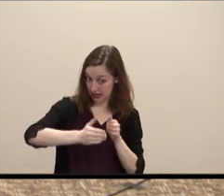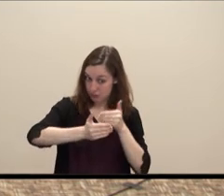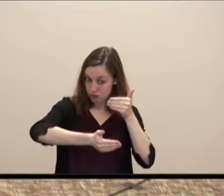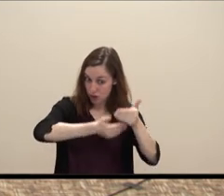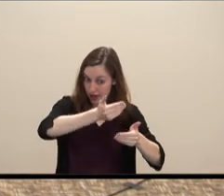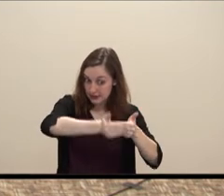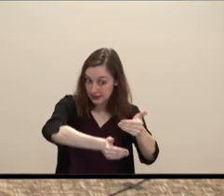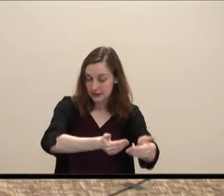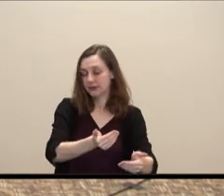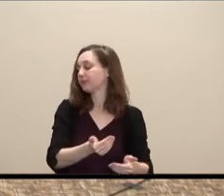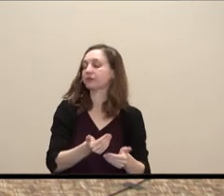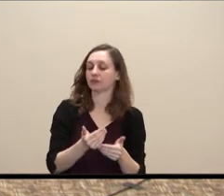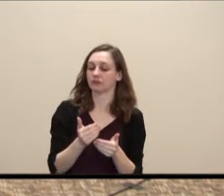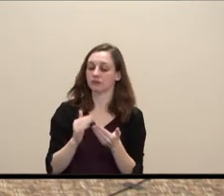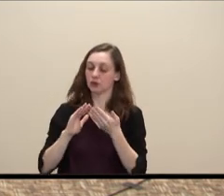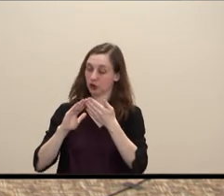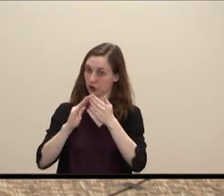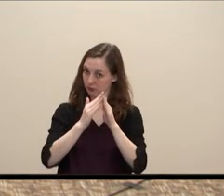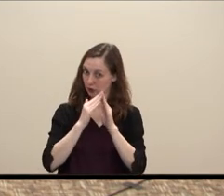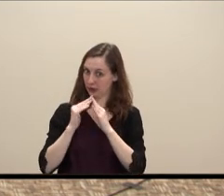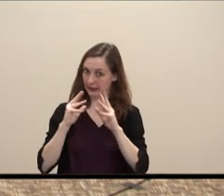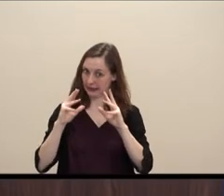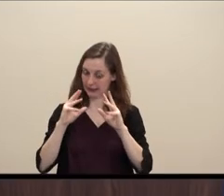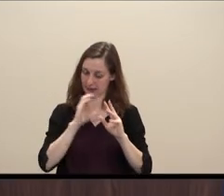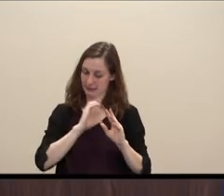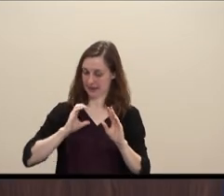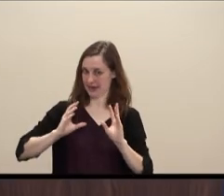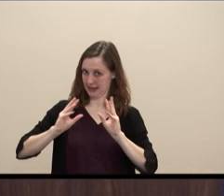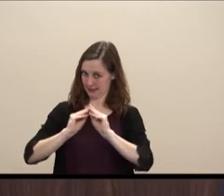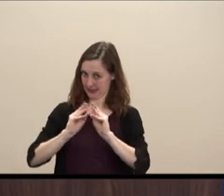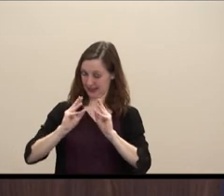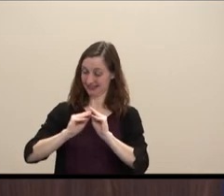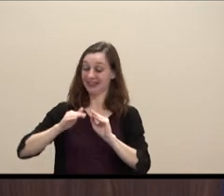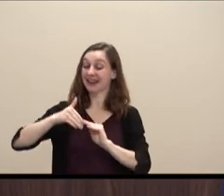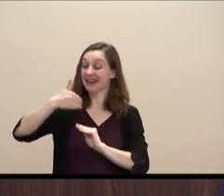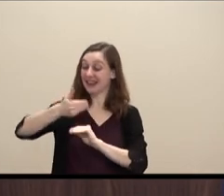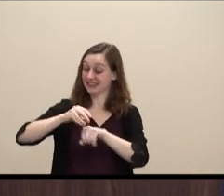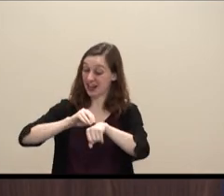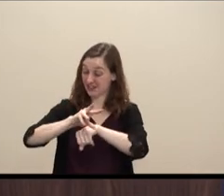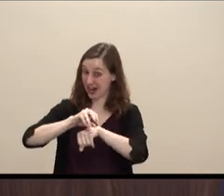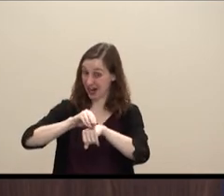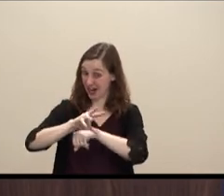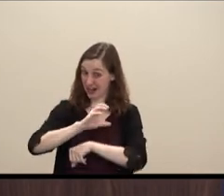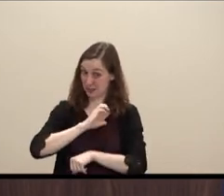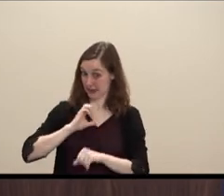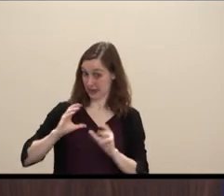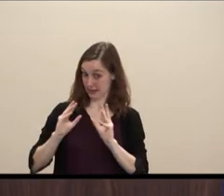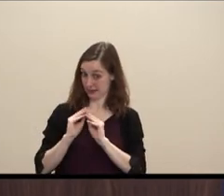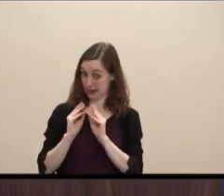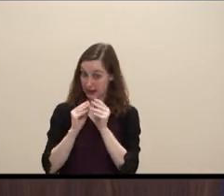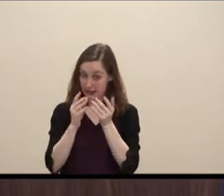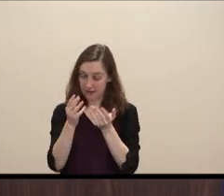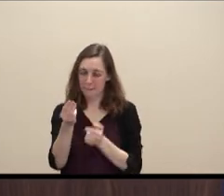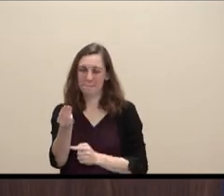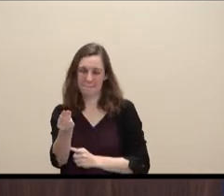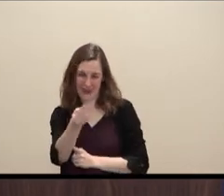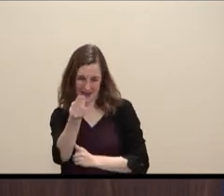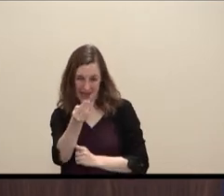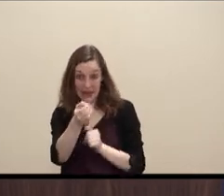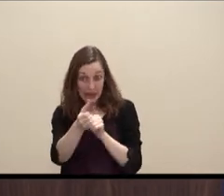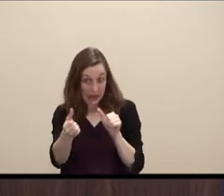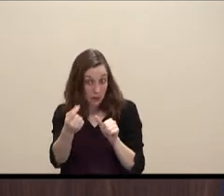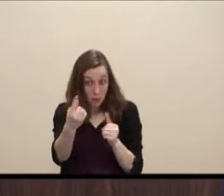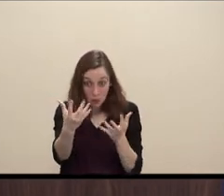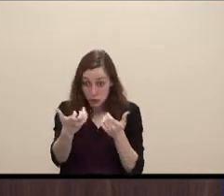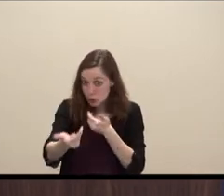community advisory committee meetings. That next community advisory committee meeting is, of course, on Monday, and anyone who wants to join in and hear